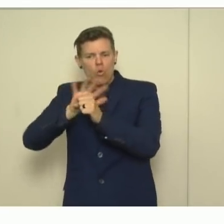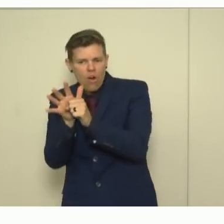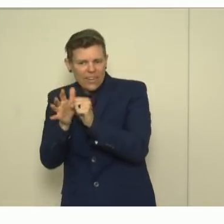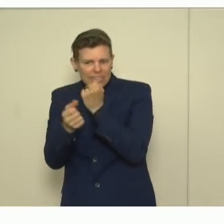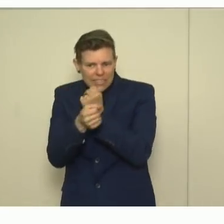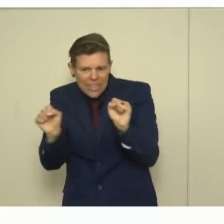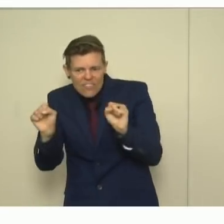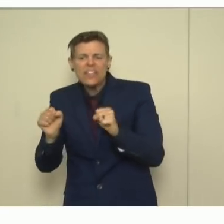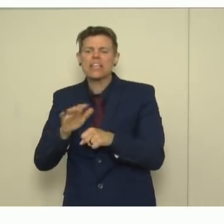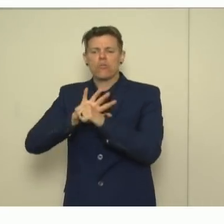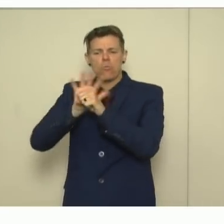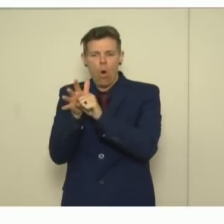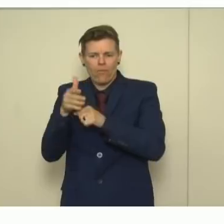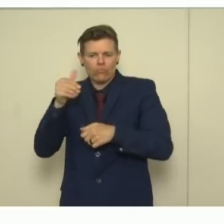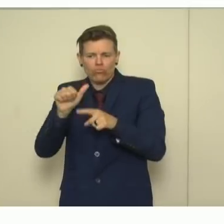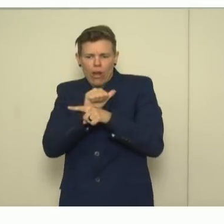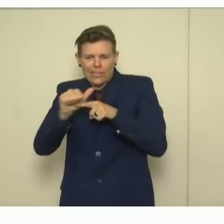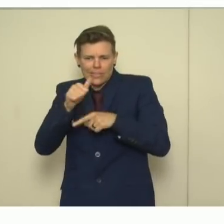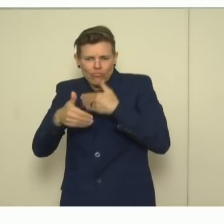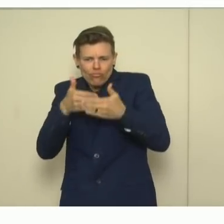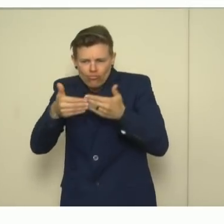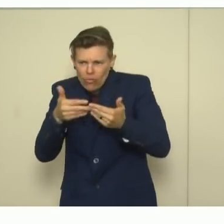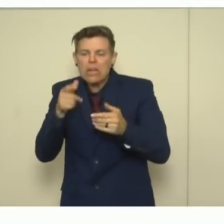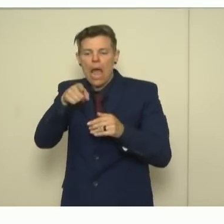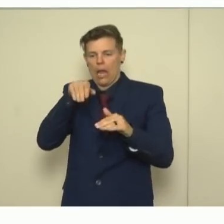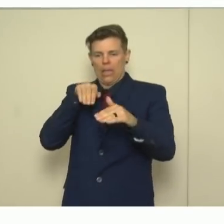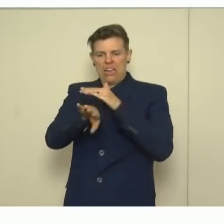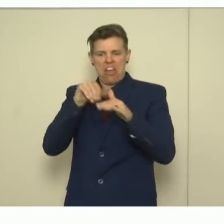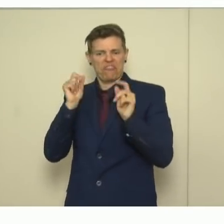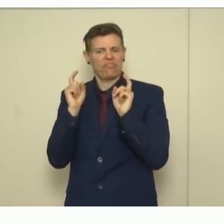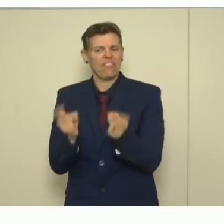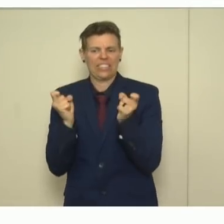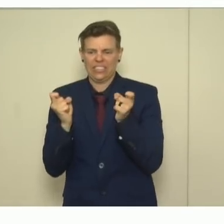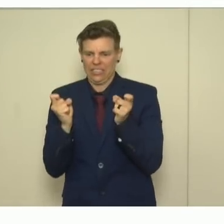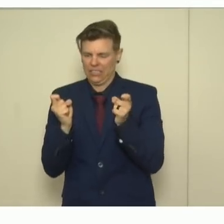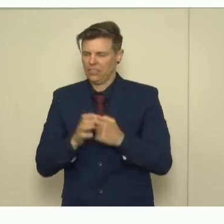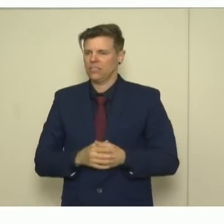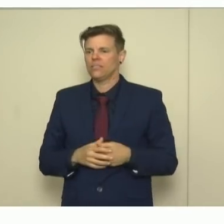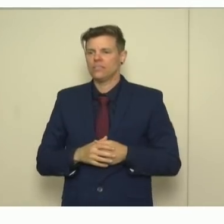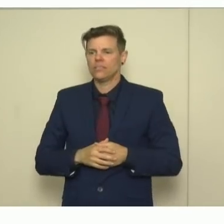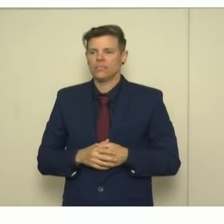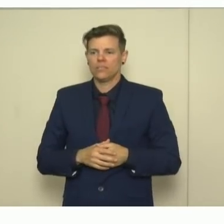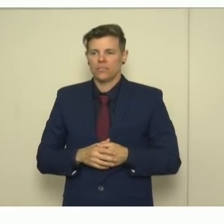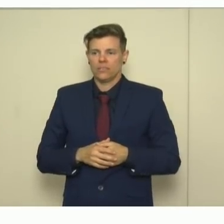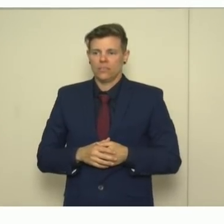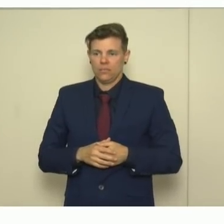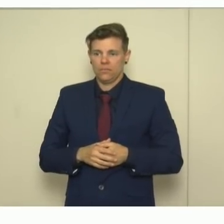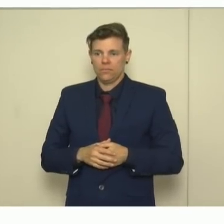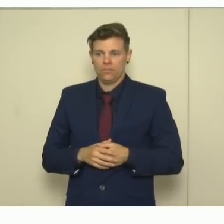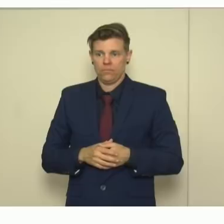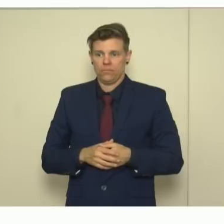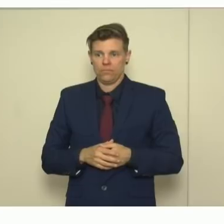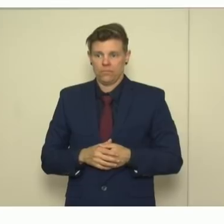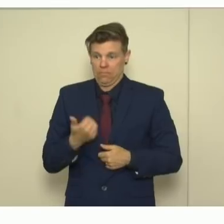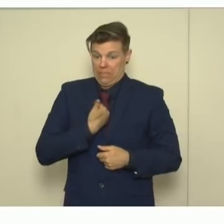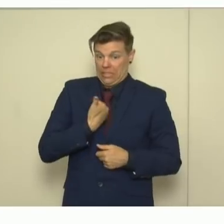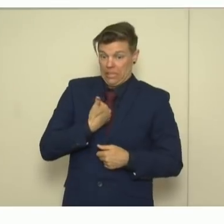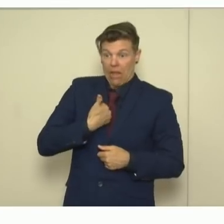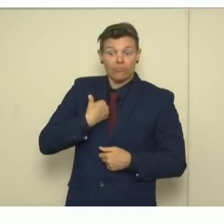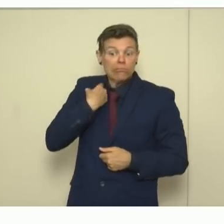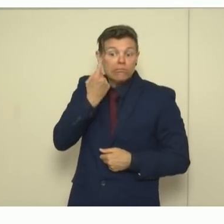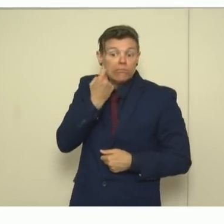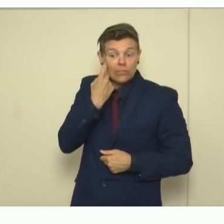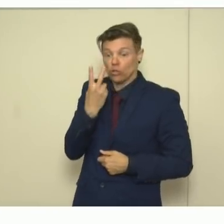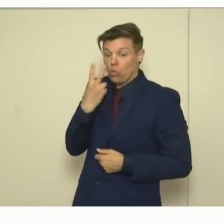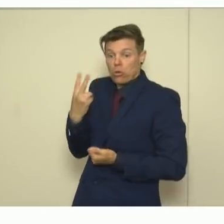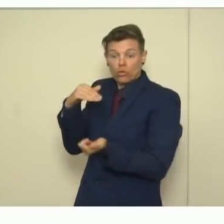This is an outpatient procedure. As I mentioned before, I've gotten a couple outpatient things done this summer myself and was very, very impressed